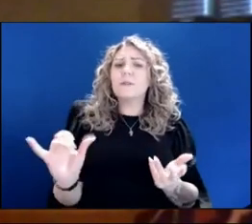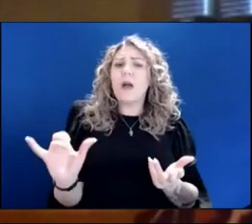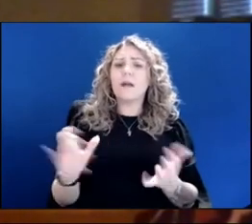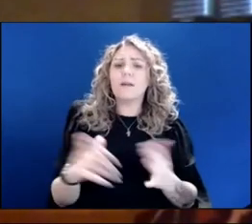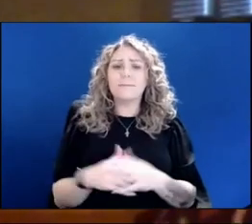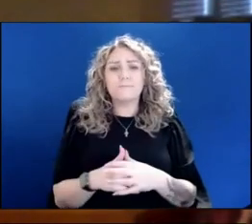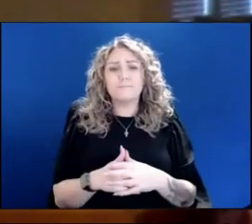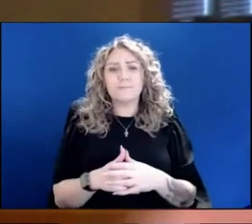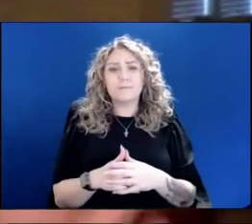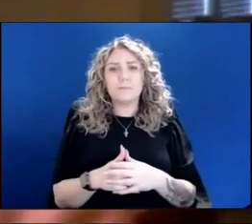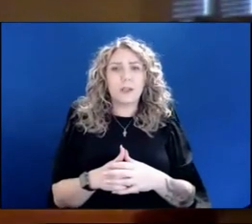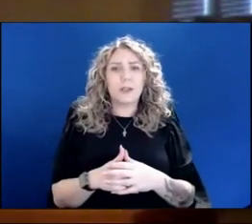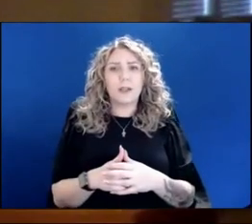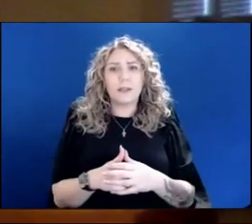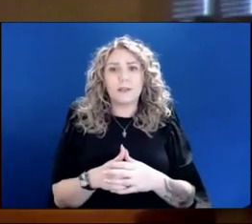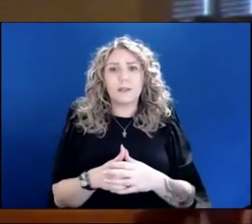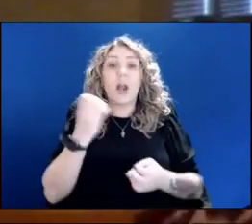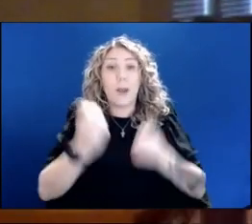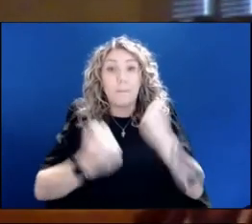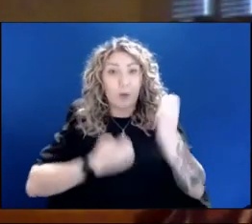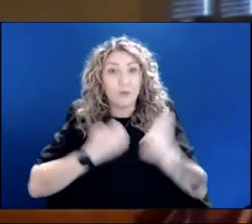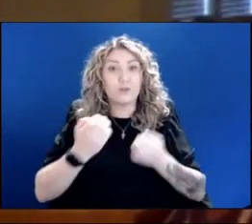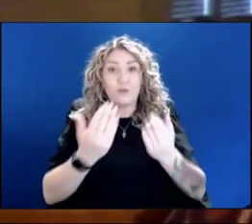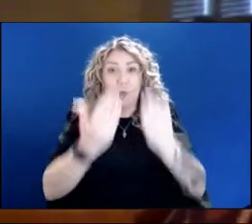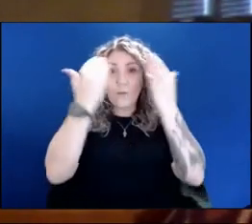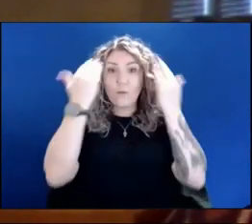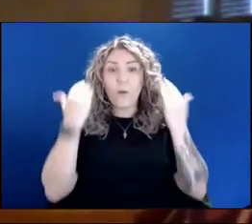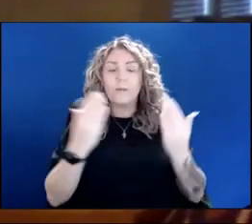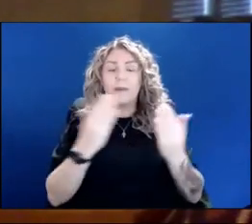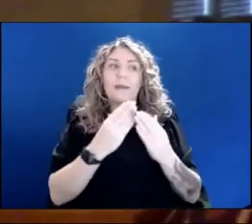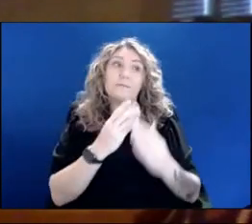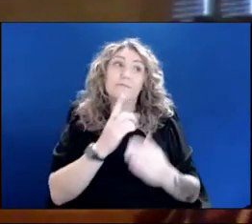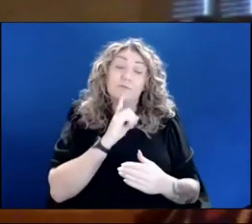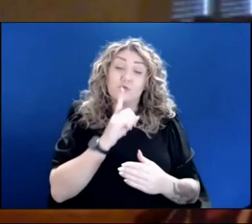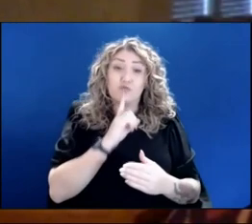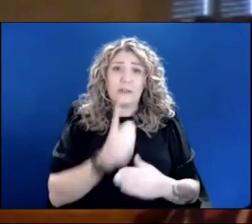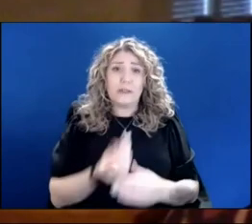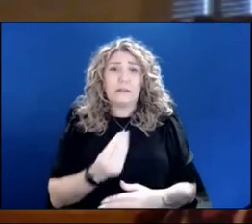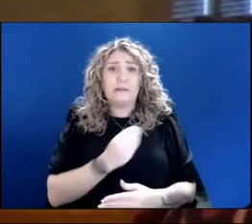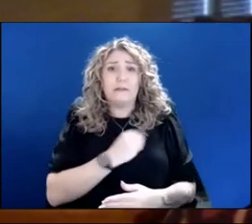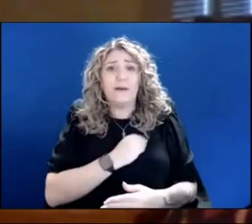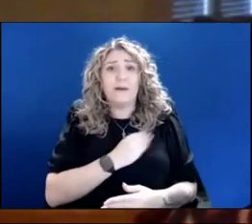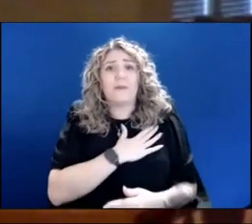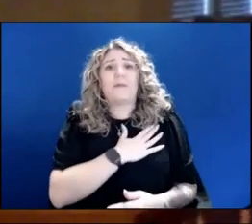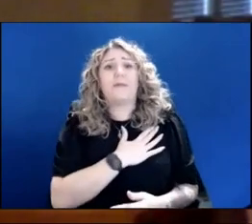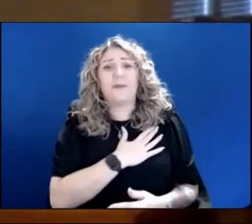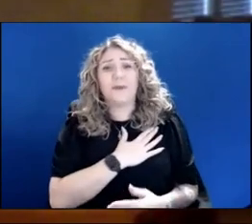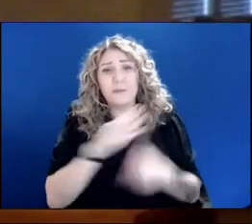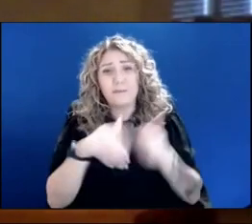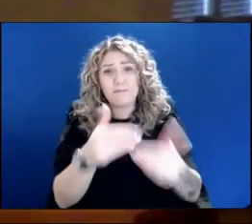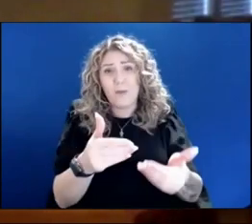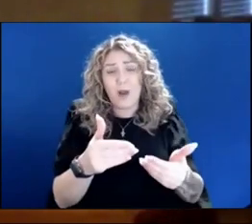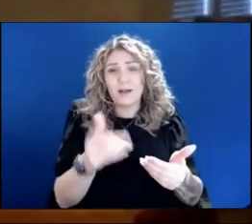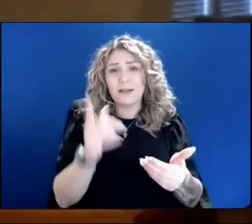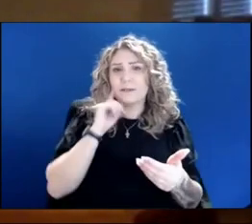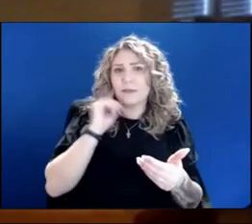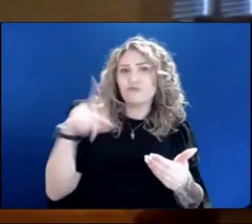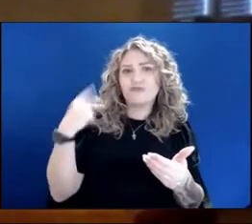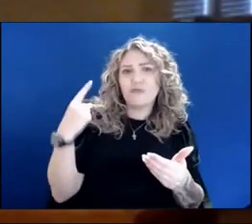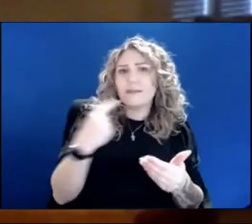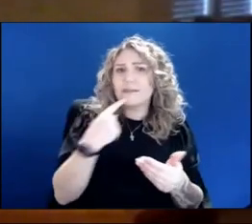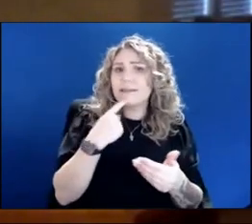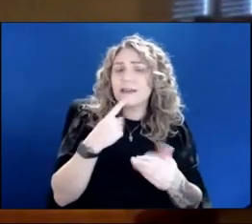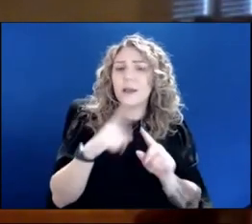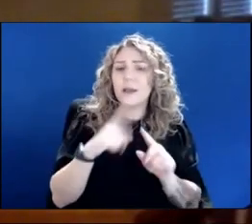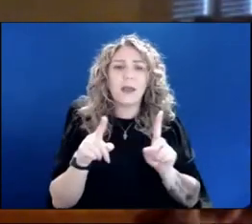an incredibly emotionally overwhelming and rewarding process. Physically, it sounds kind of crazy to say, but it was